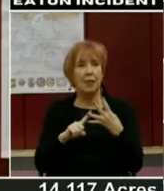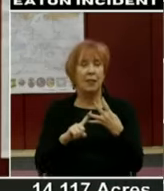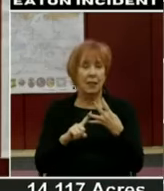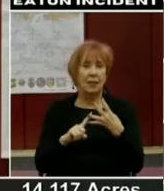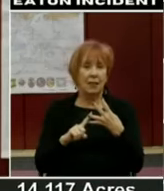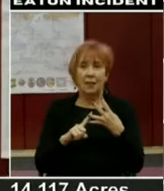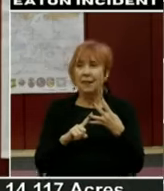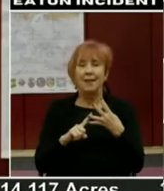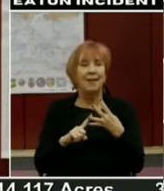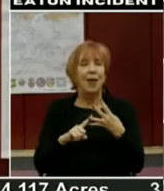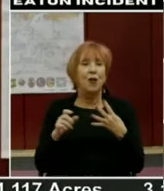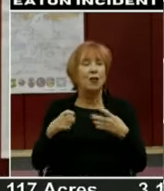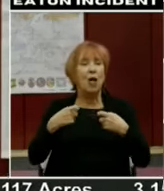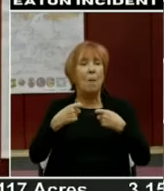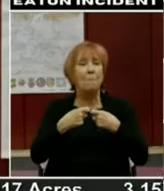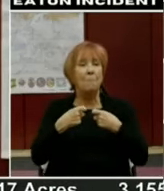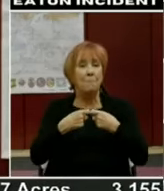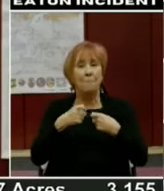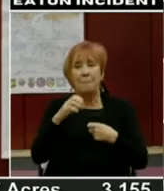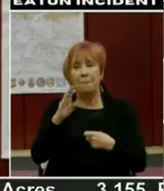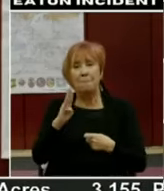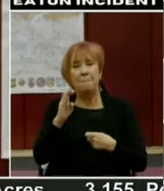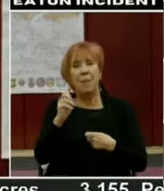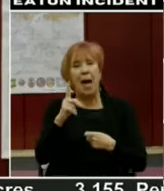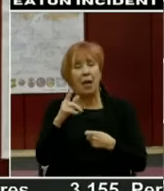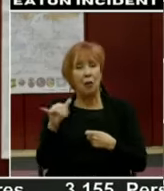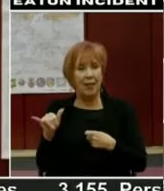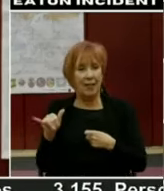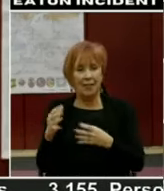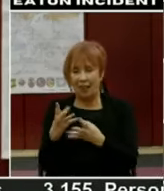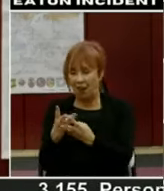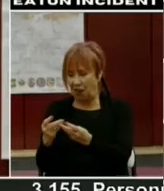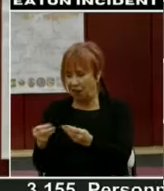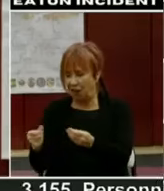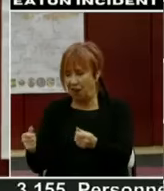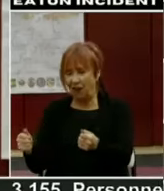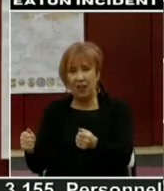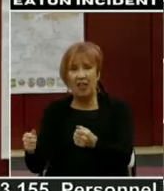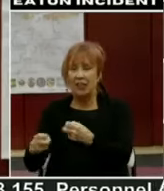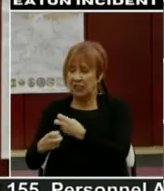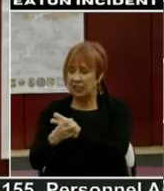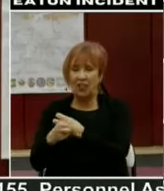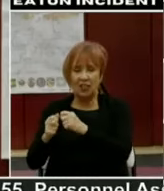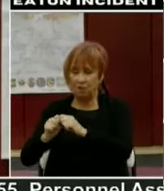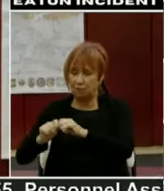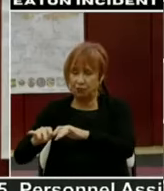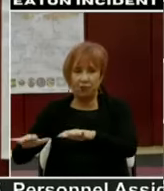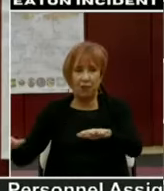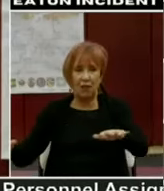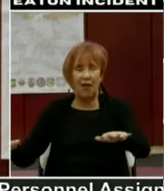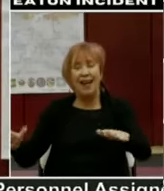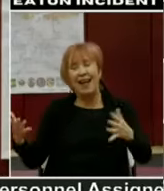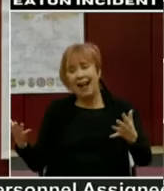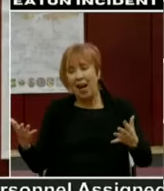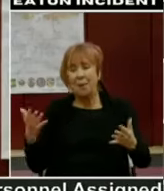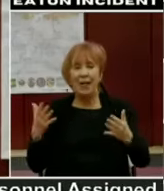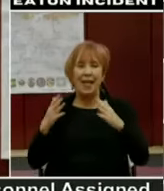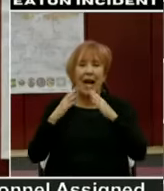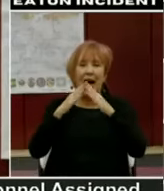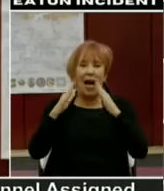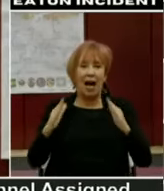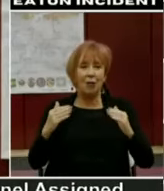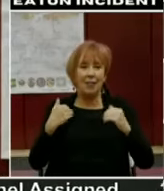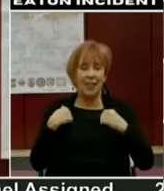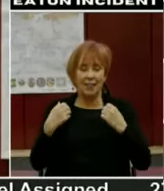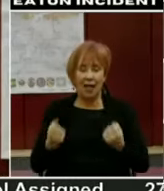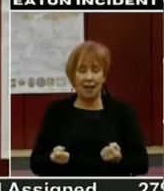lithium batteries. So you think of your houses as being relatively safe, and they are, but when they burn, there's a lot of toxicity